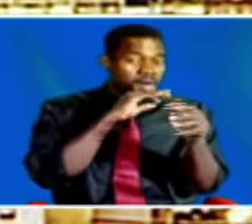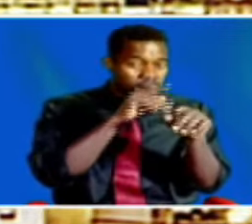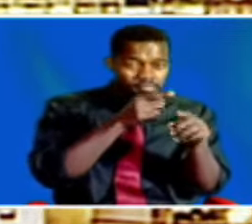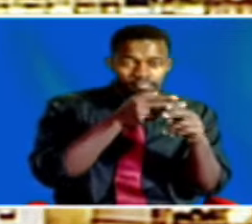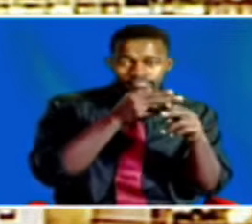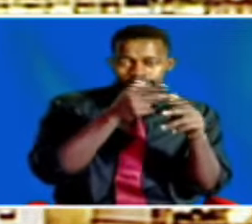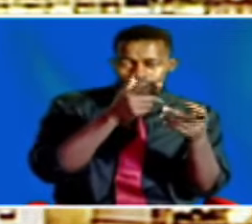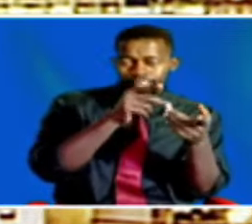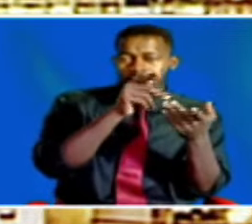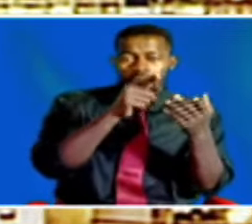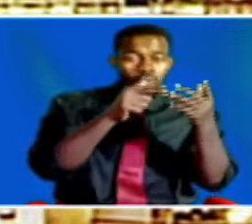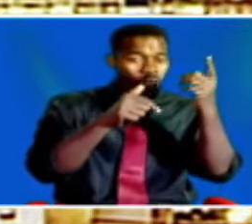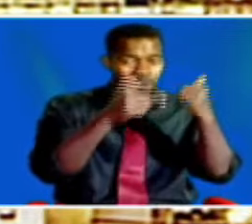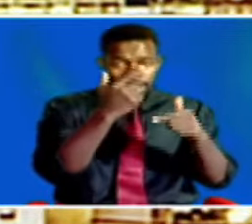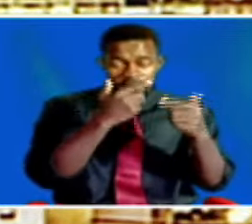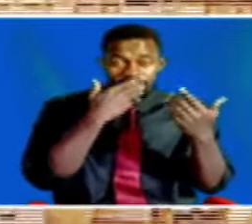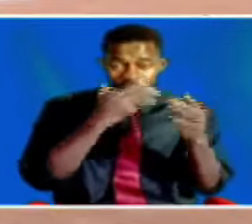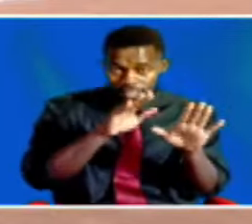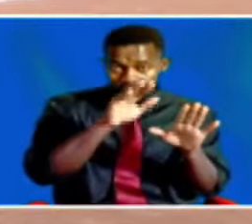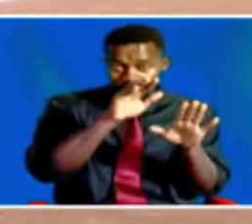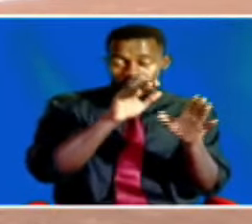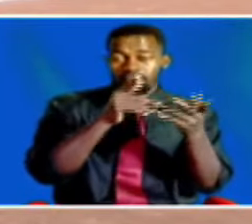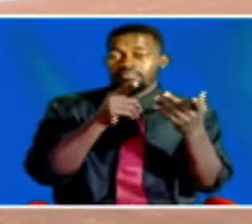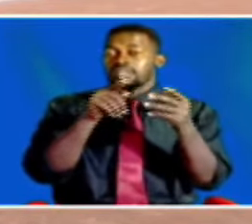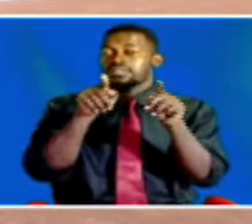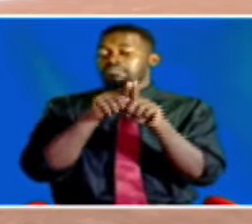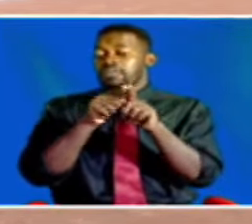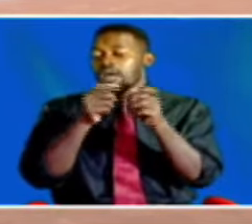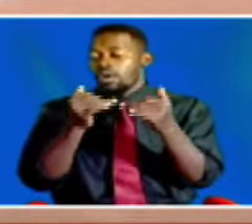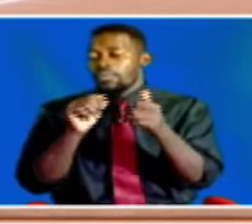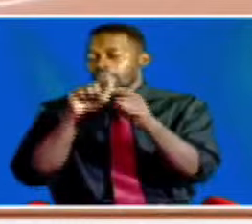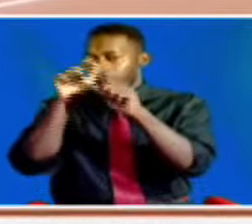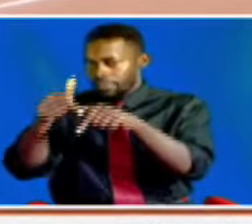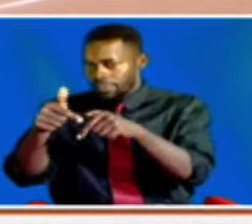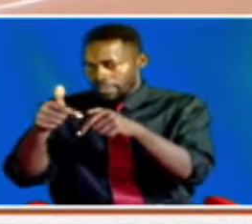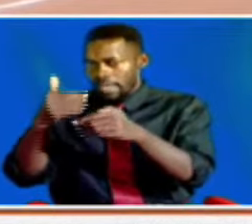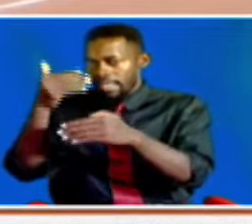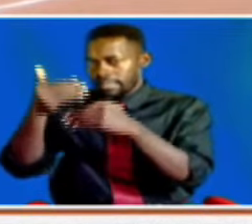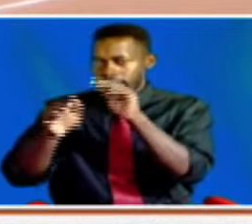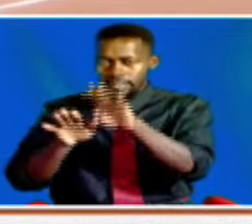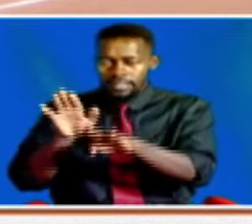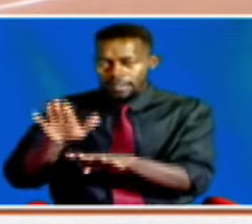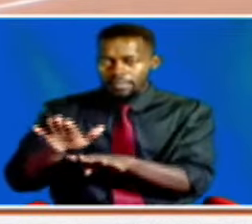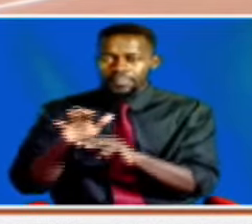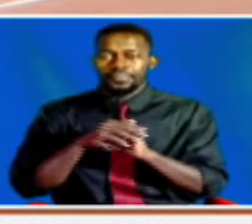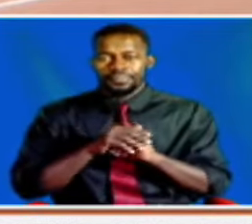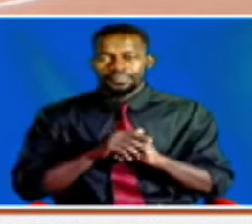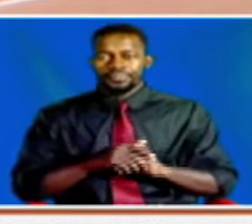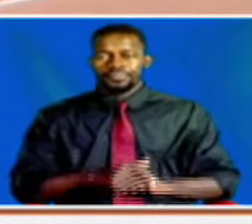Sawa walishinda seti zao tatu kuwezesha kutinga nusu finali hapo kesho.